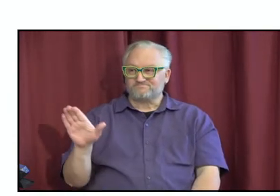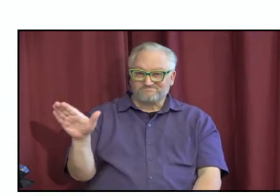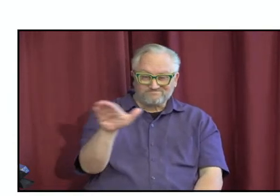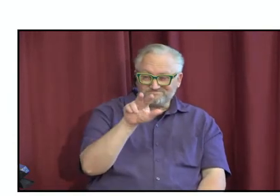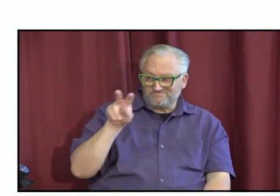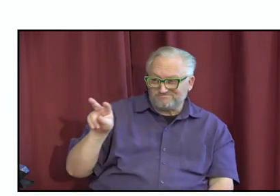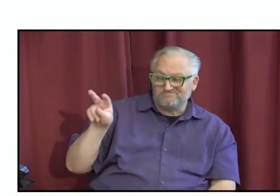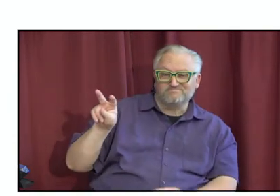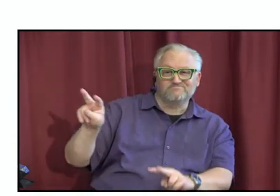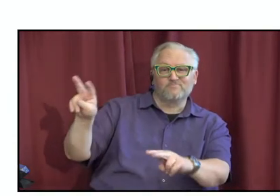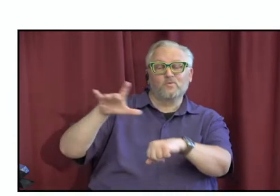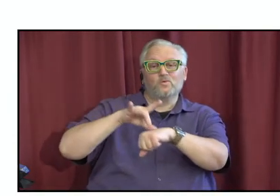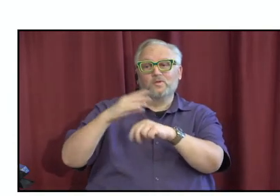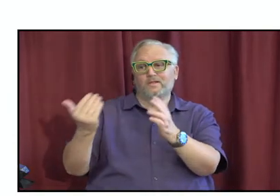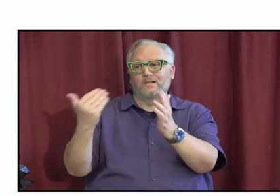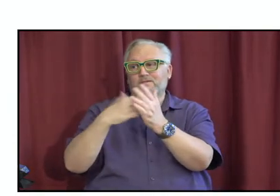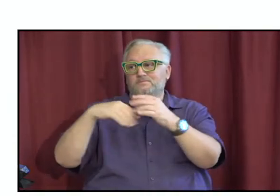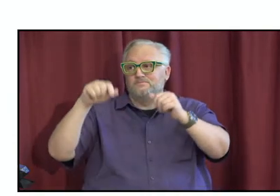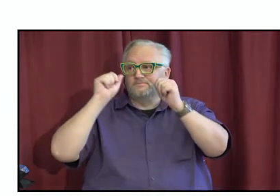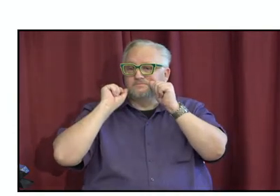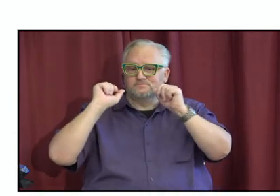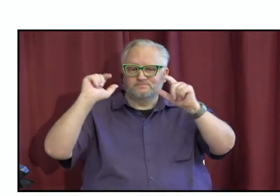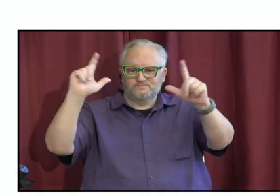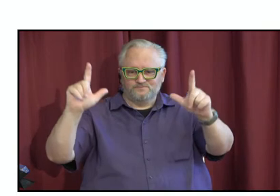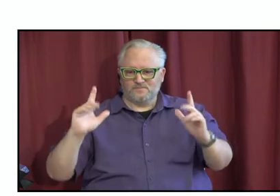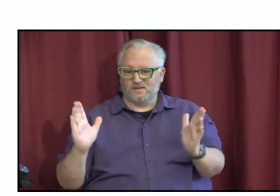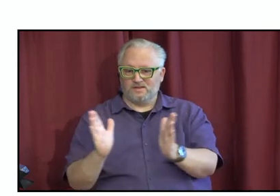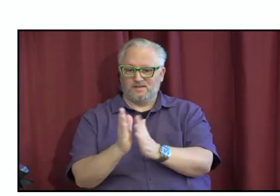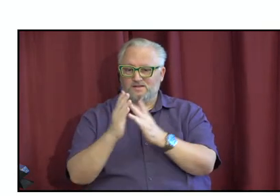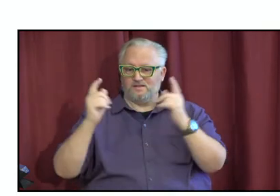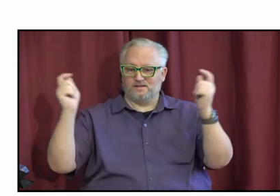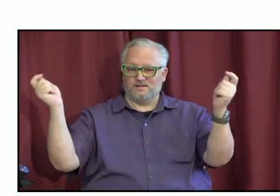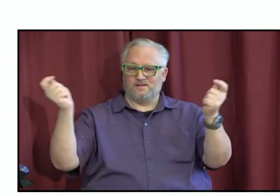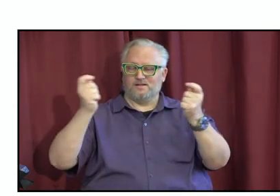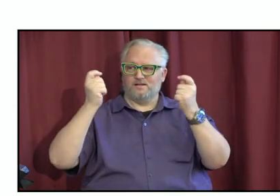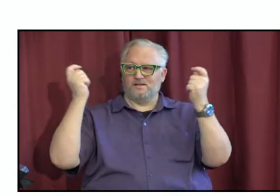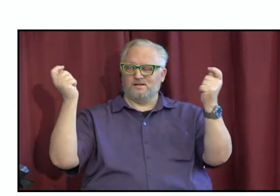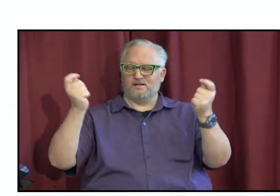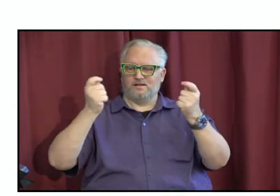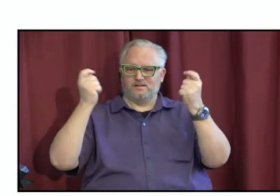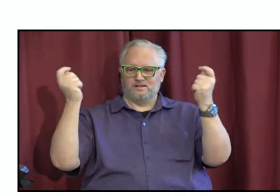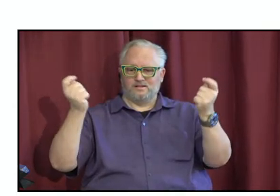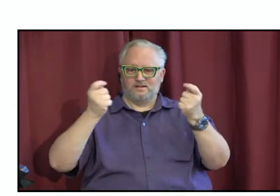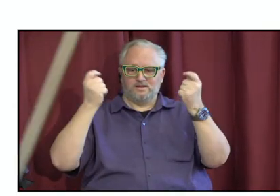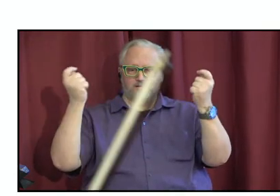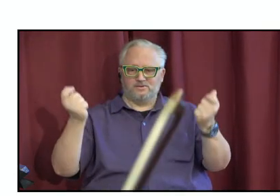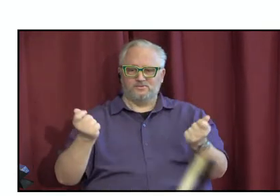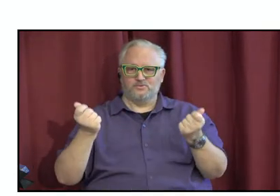Lo, the earth awakes again.